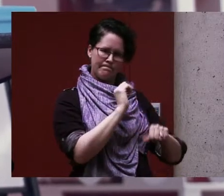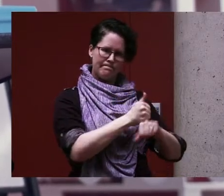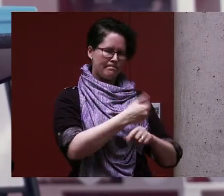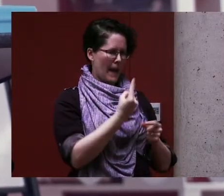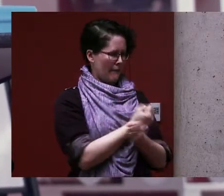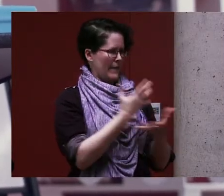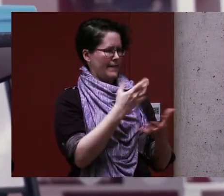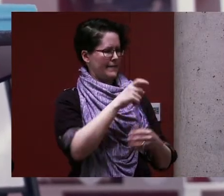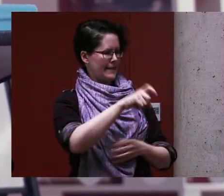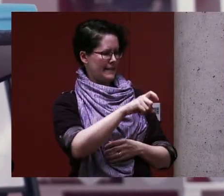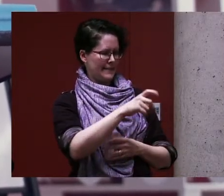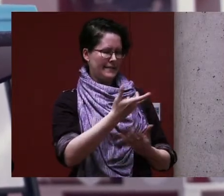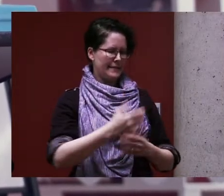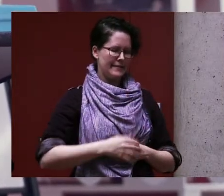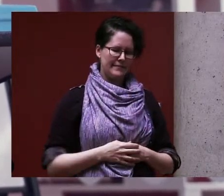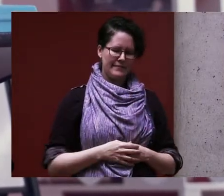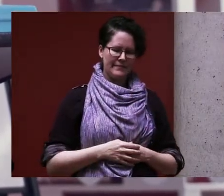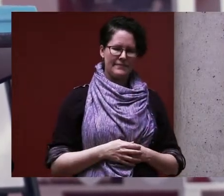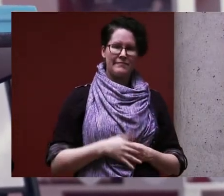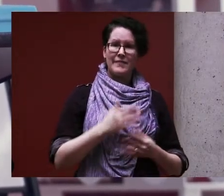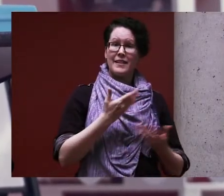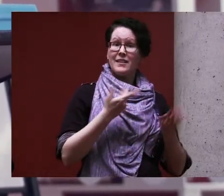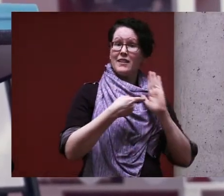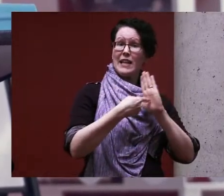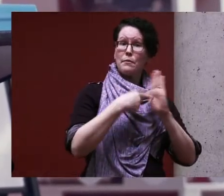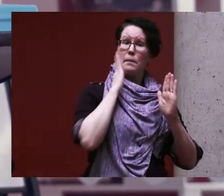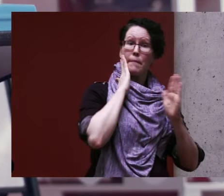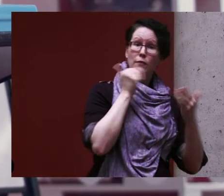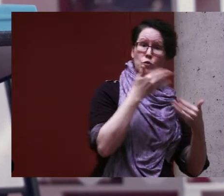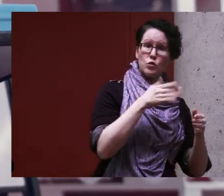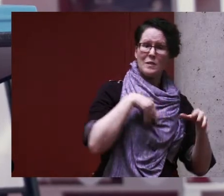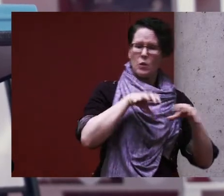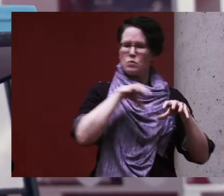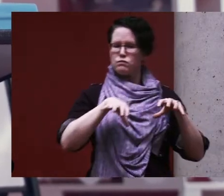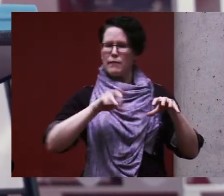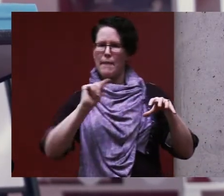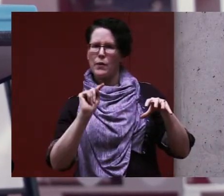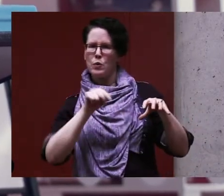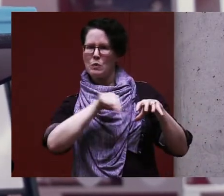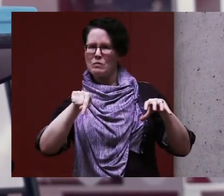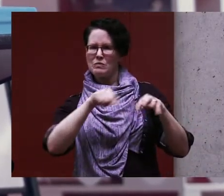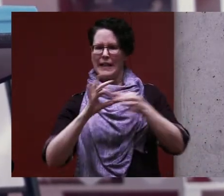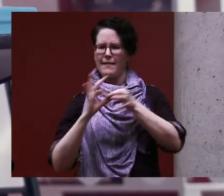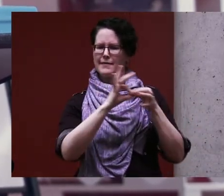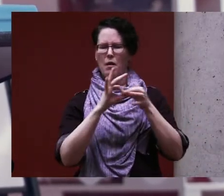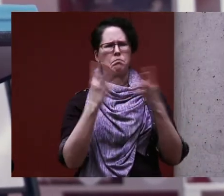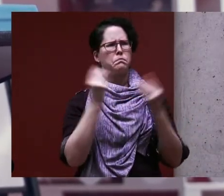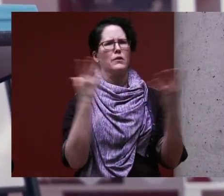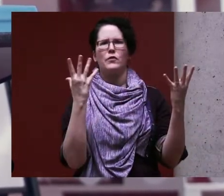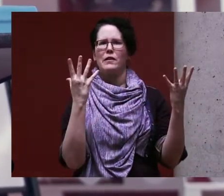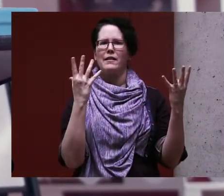And they did. They put me a nice ensuite bathroom in my bedroom. It's gorgeous. It would be like, if I stayed home, I could